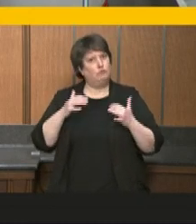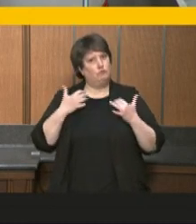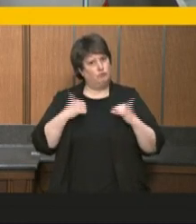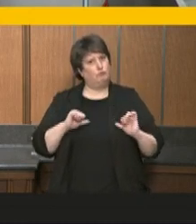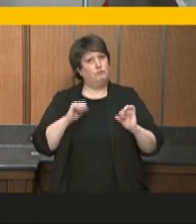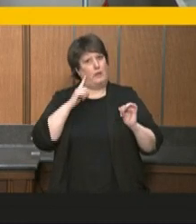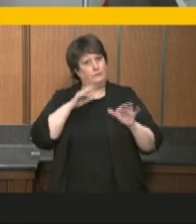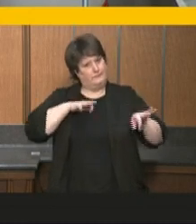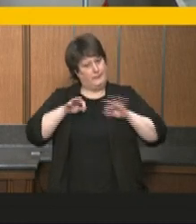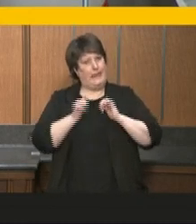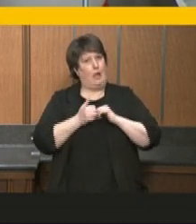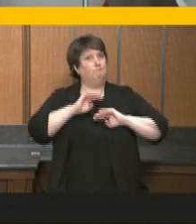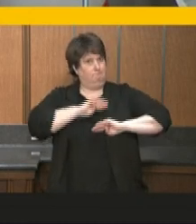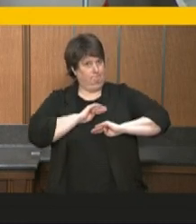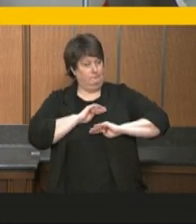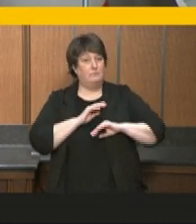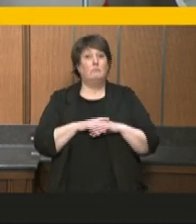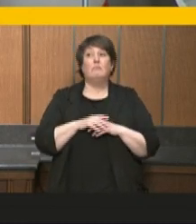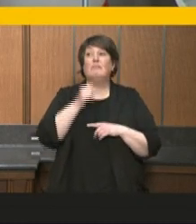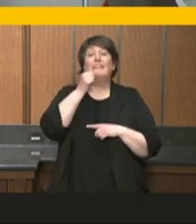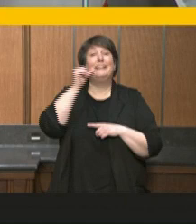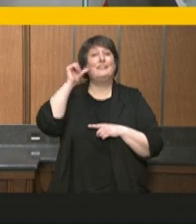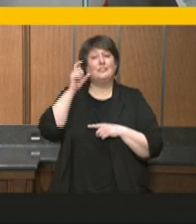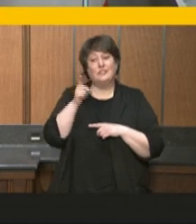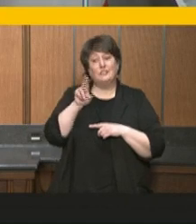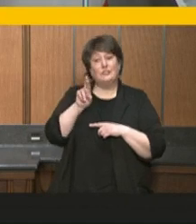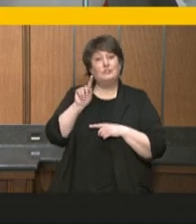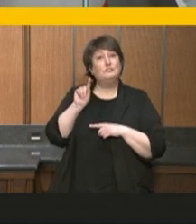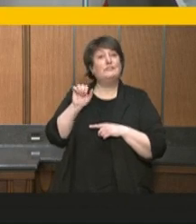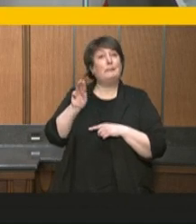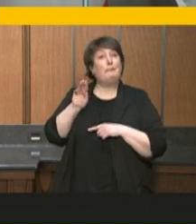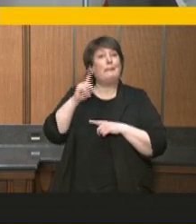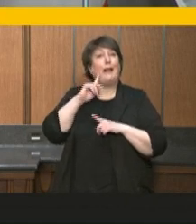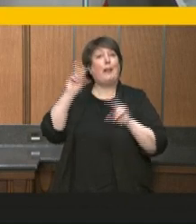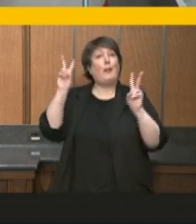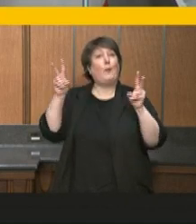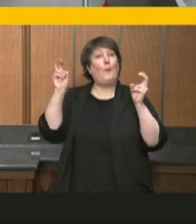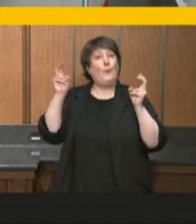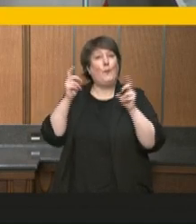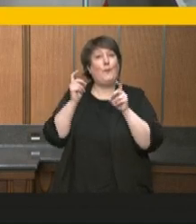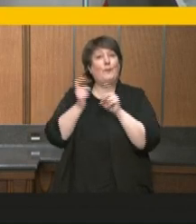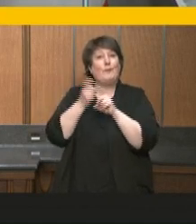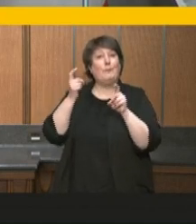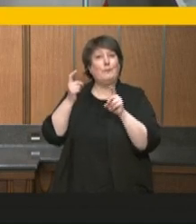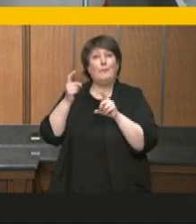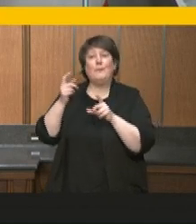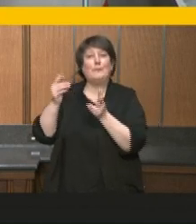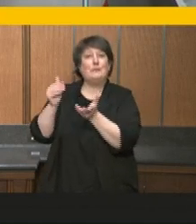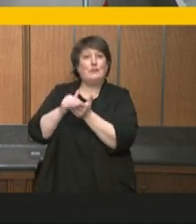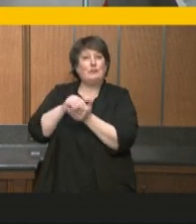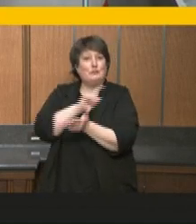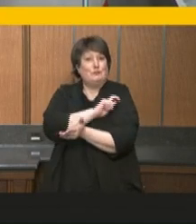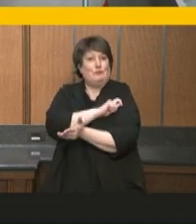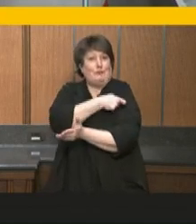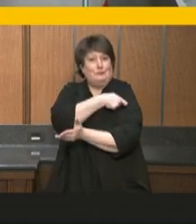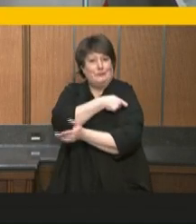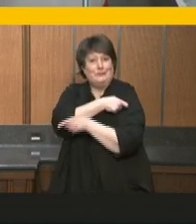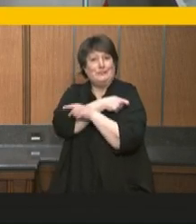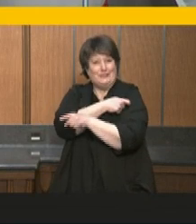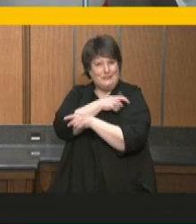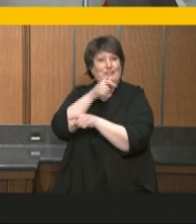us yesterday an inspirational quote from an Irish doctor that she works with through the